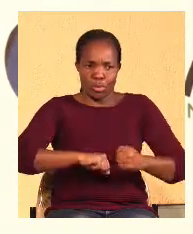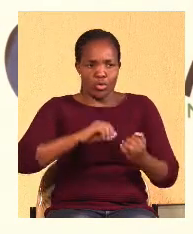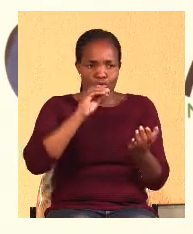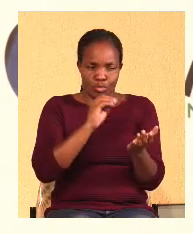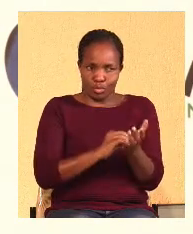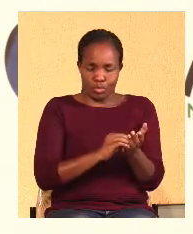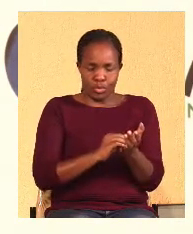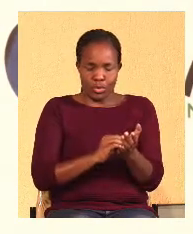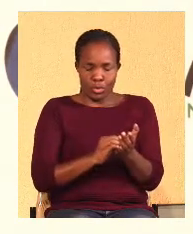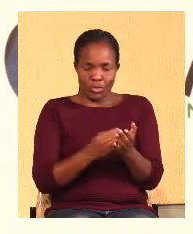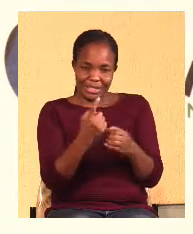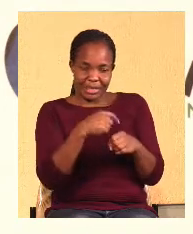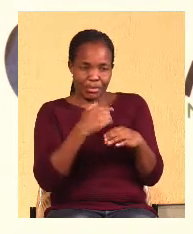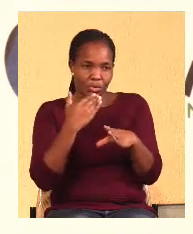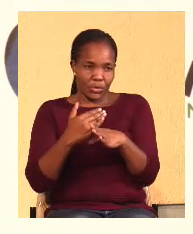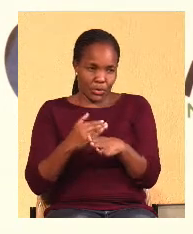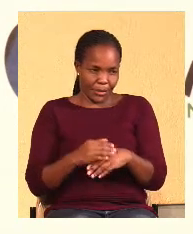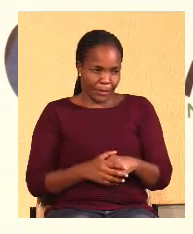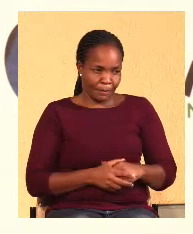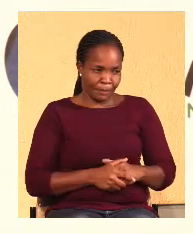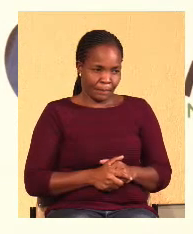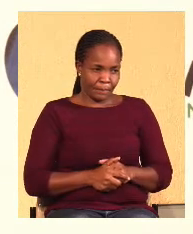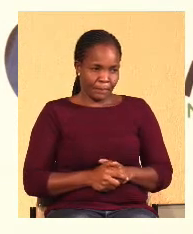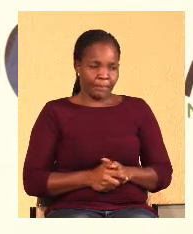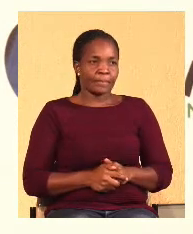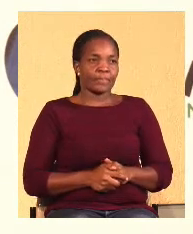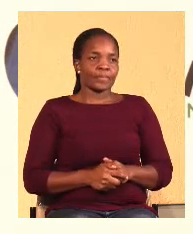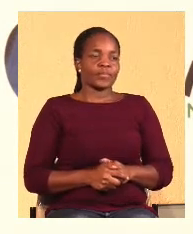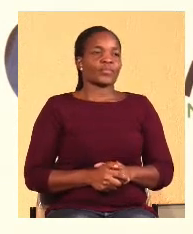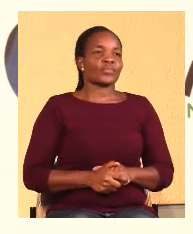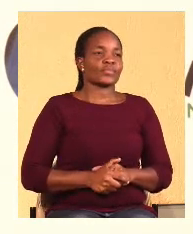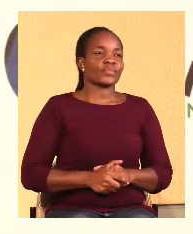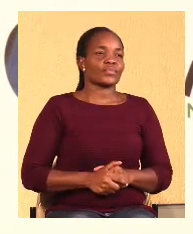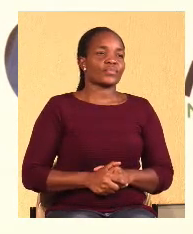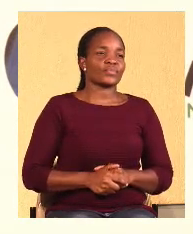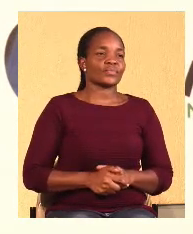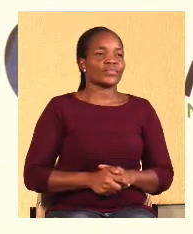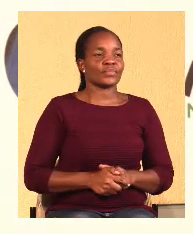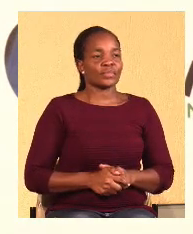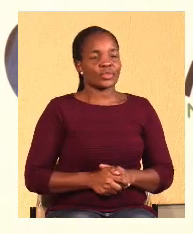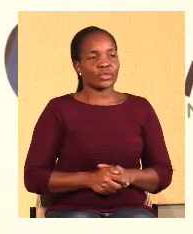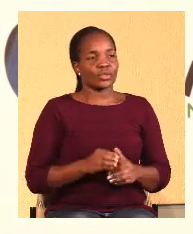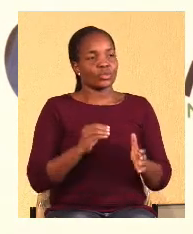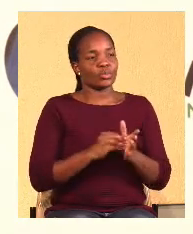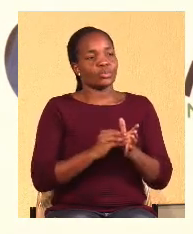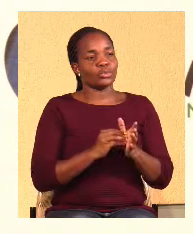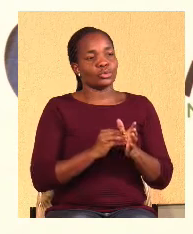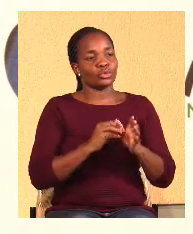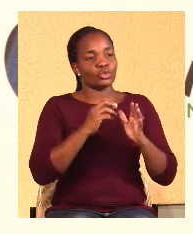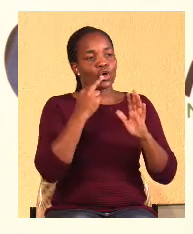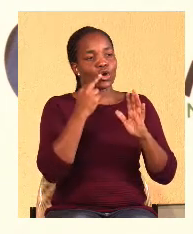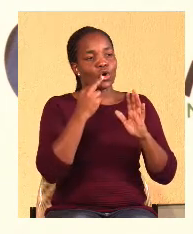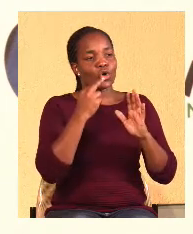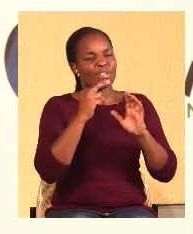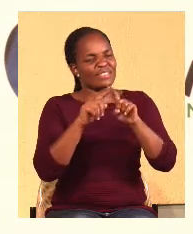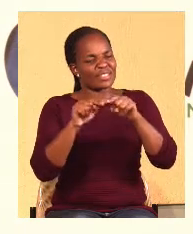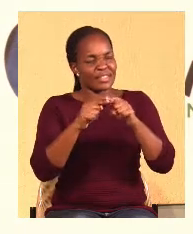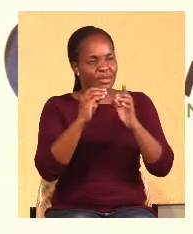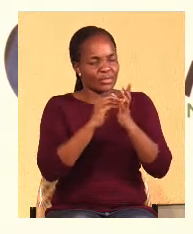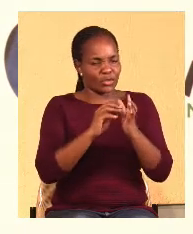from, so that you don't, so that actually you put measures in place in terms of you know,